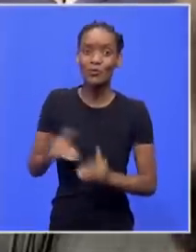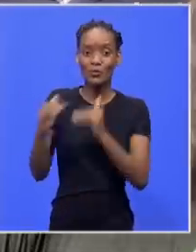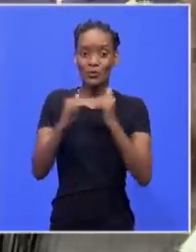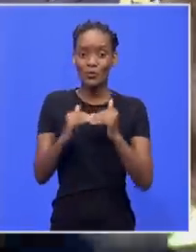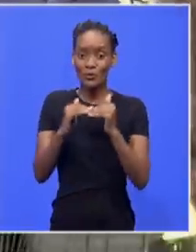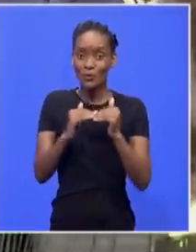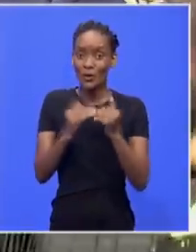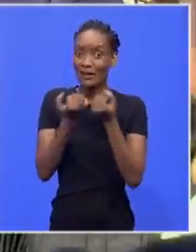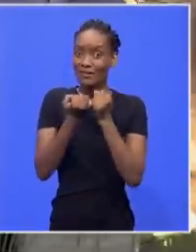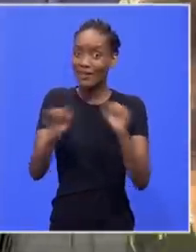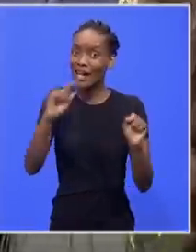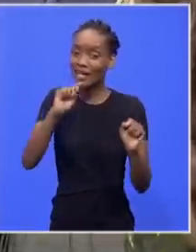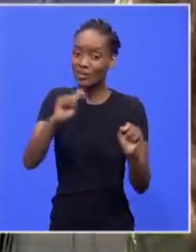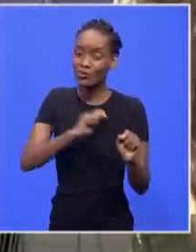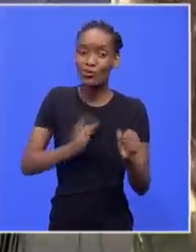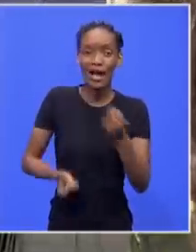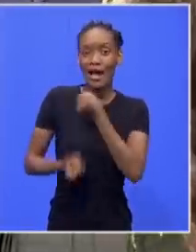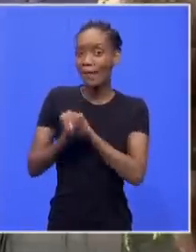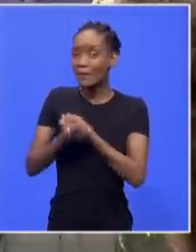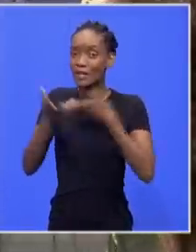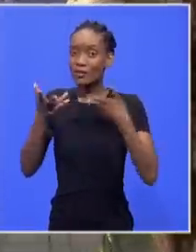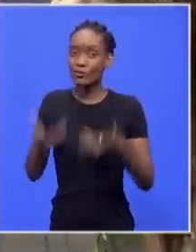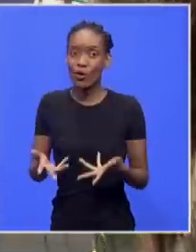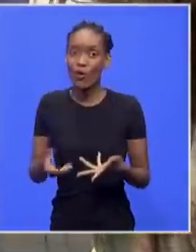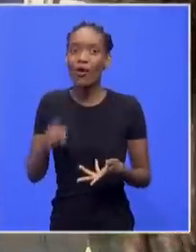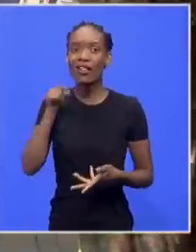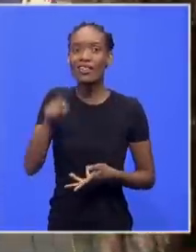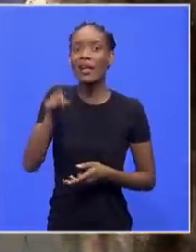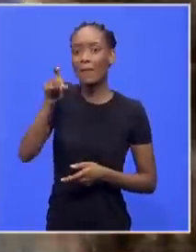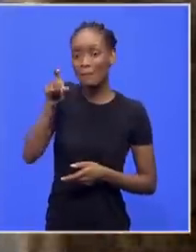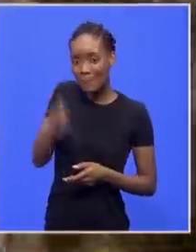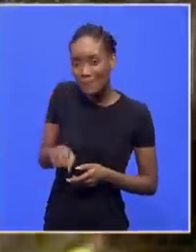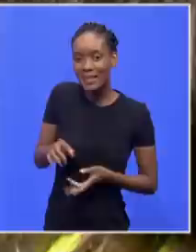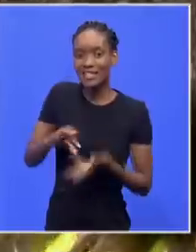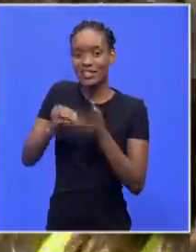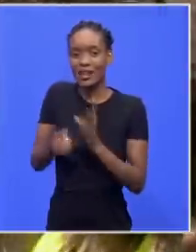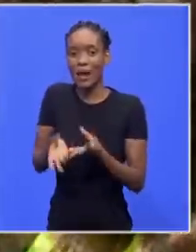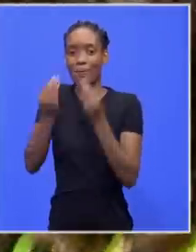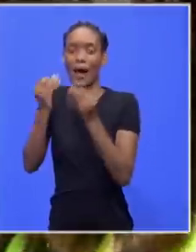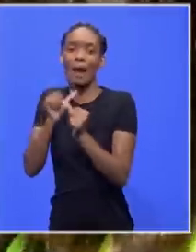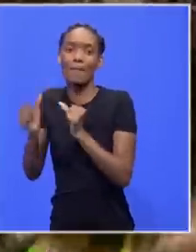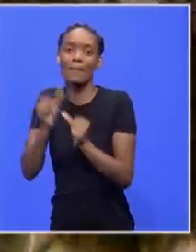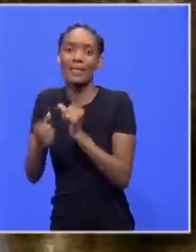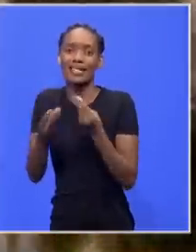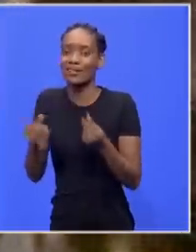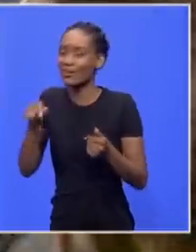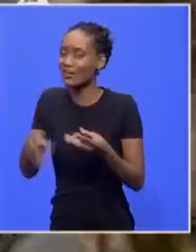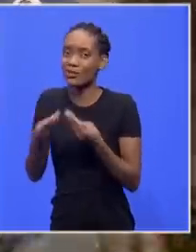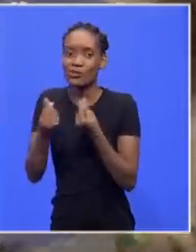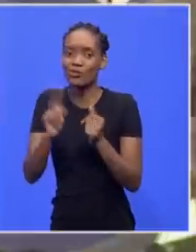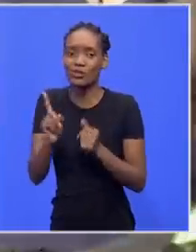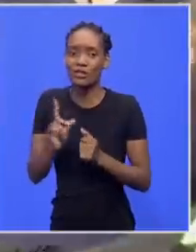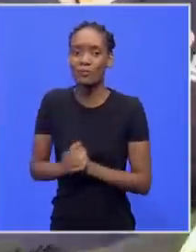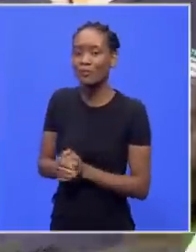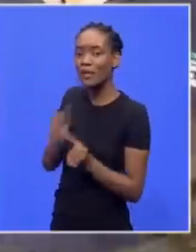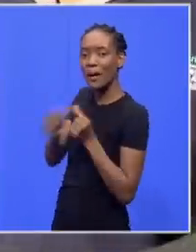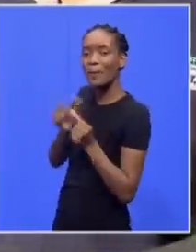like this. They're supposed to look the better solution. This is not a solution. Why is a better solution, ma'am? The better